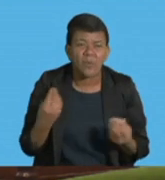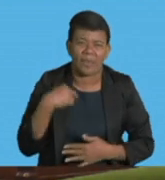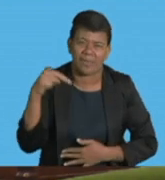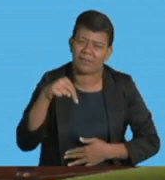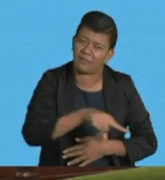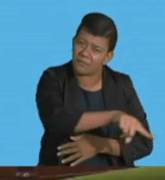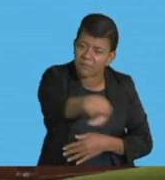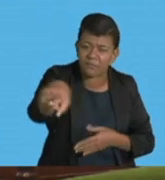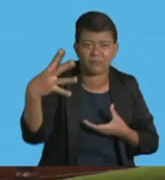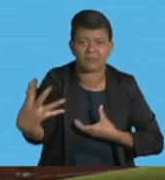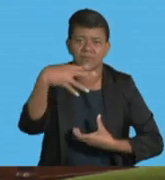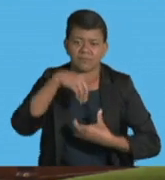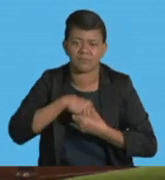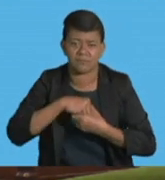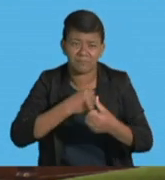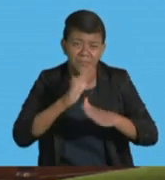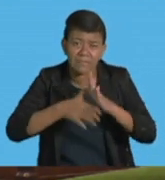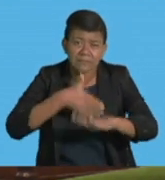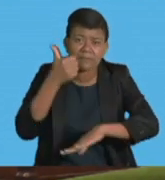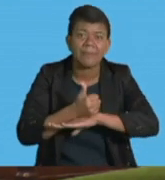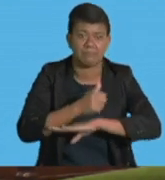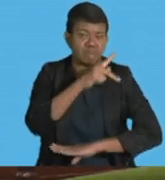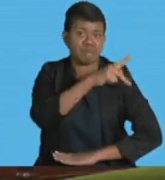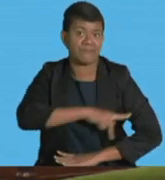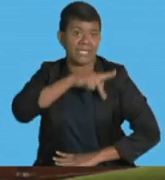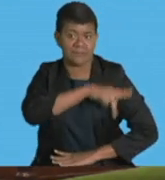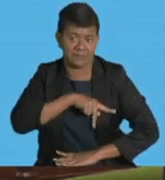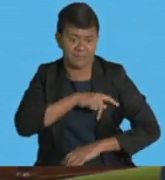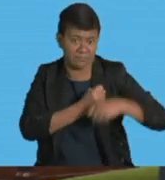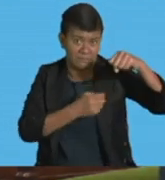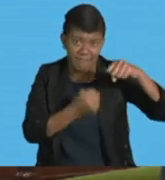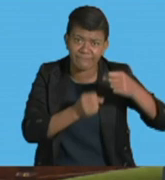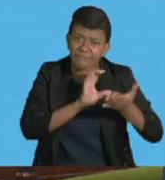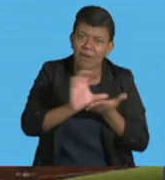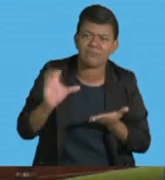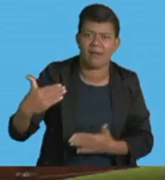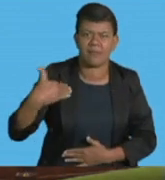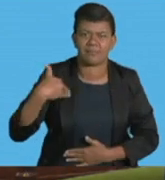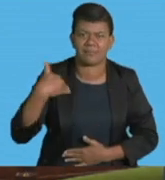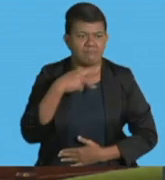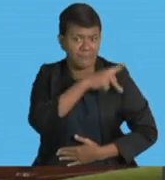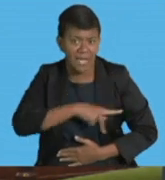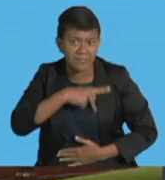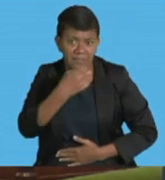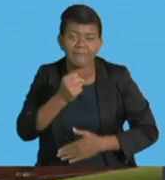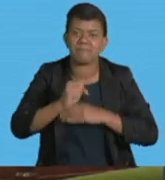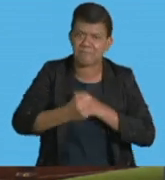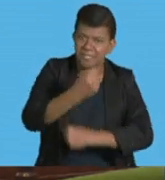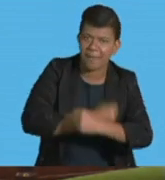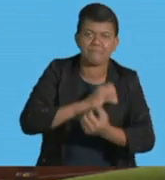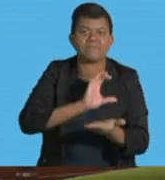a professional council for counsellors as health professionals and to maintain standards of delivery, of safeguarding and of professional